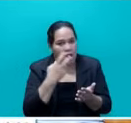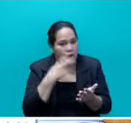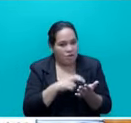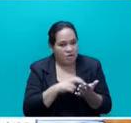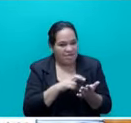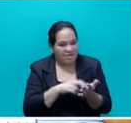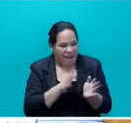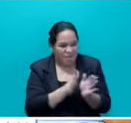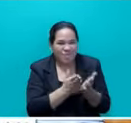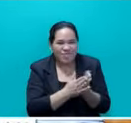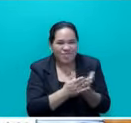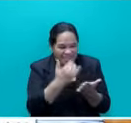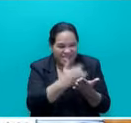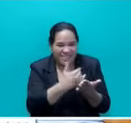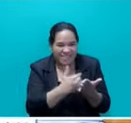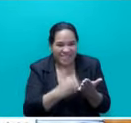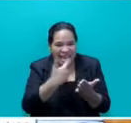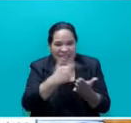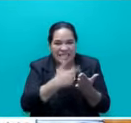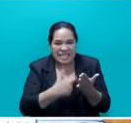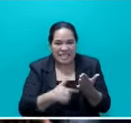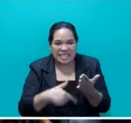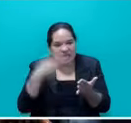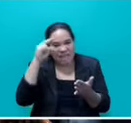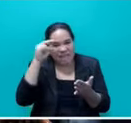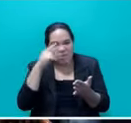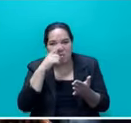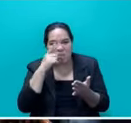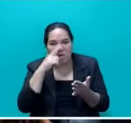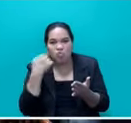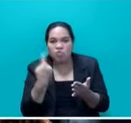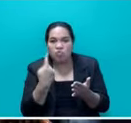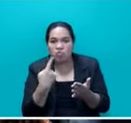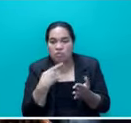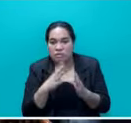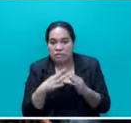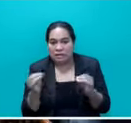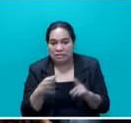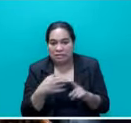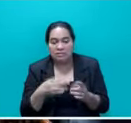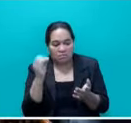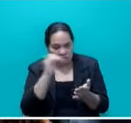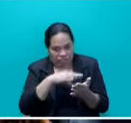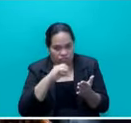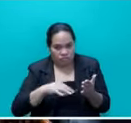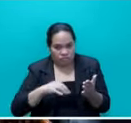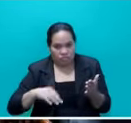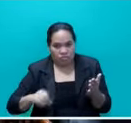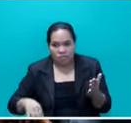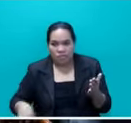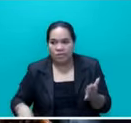I hope that explains. Thank you. Honourable Wanganika. Tanya Wanganika, you have the floor.